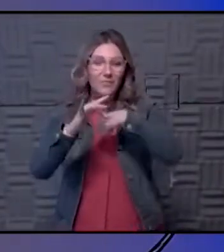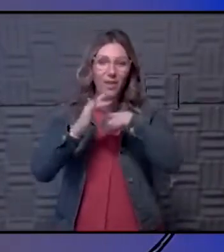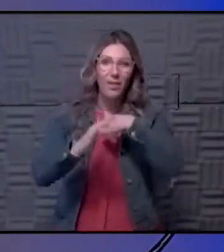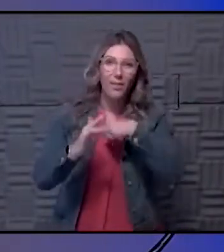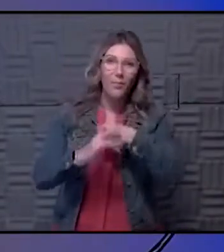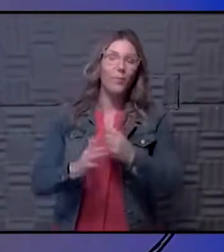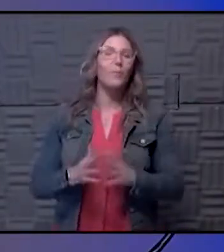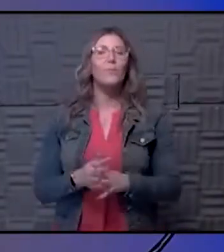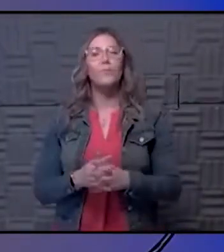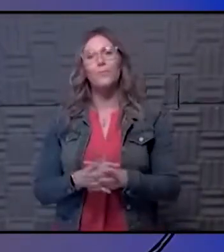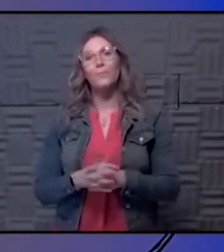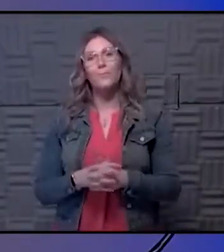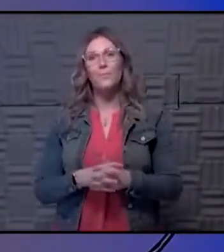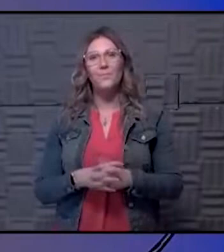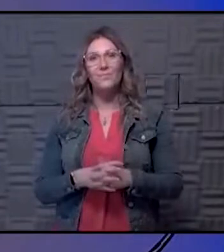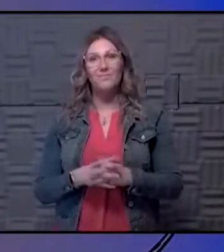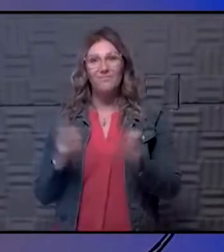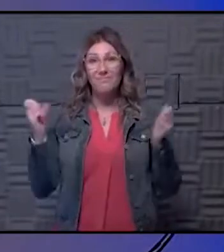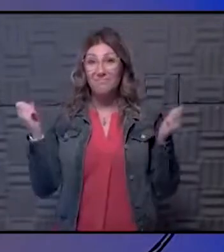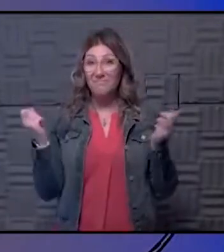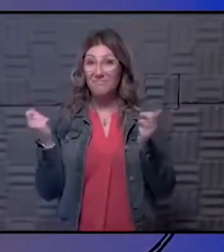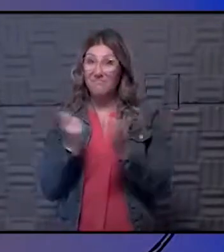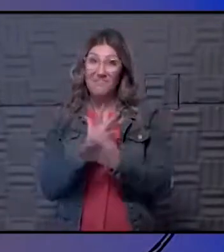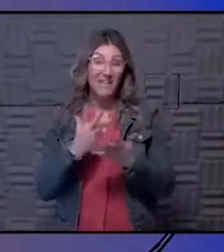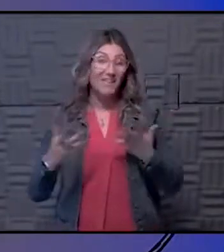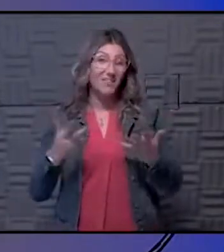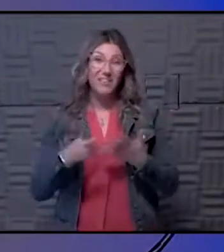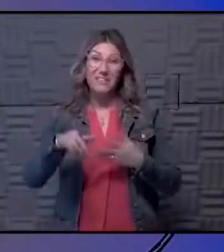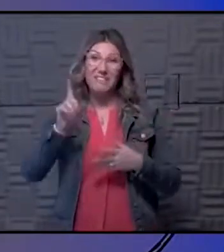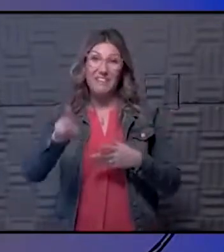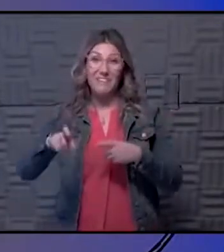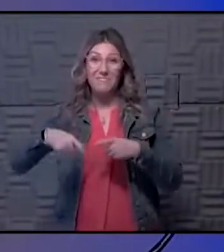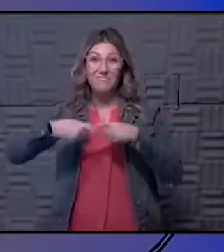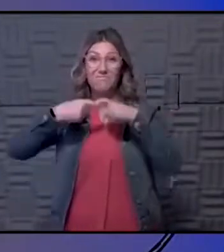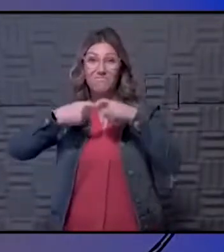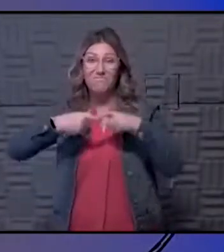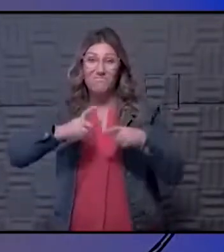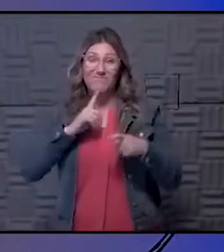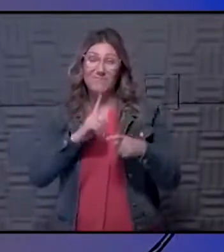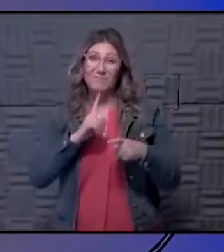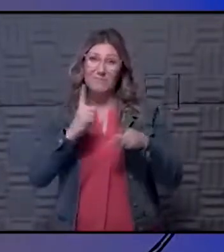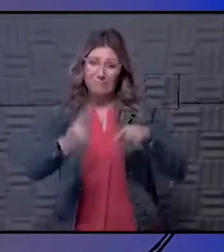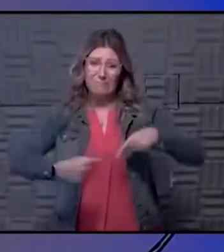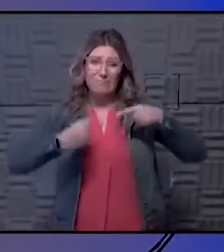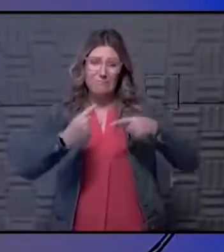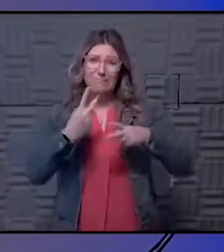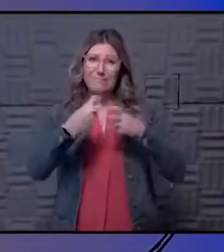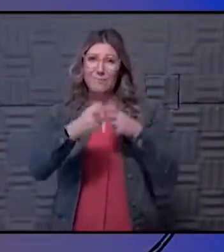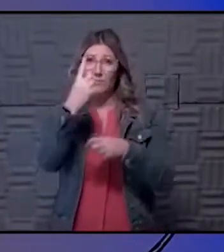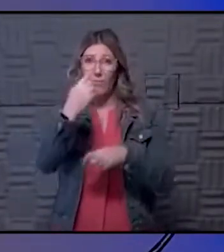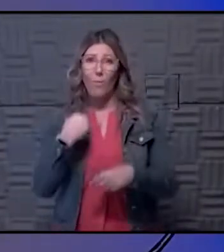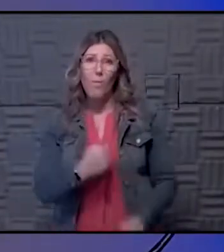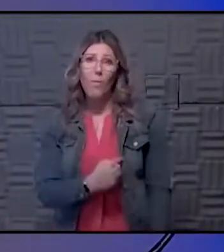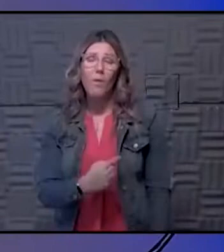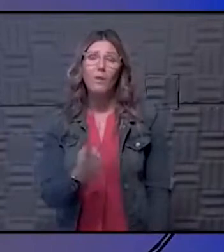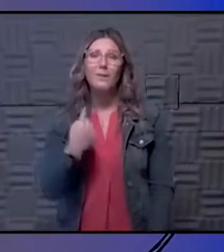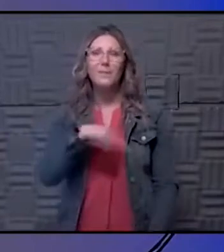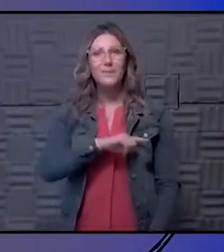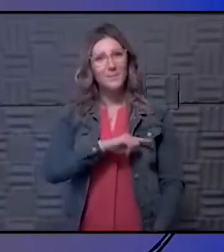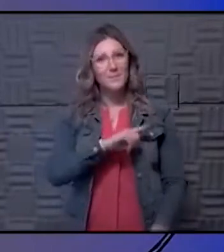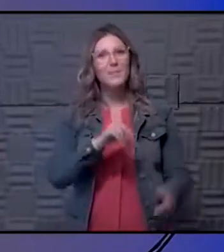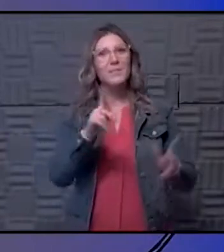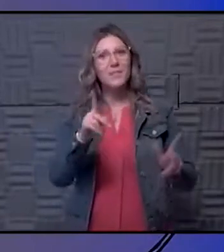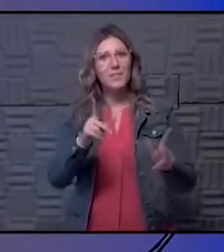and everything had to be put on pause. So it's been difficult for us, but we've pivoted on some